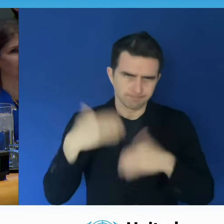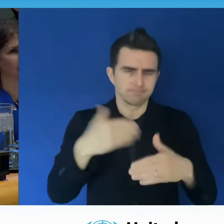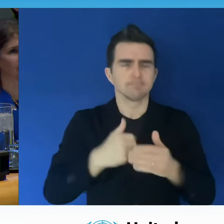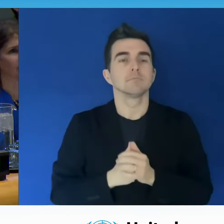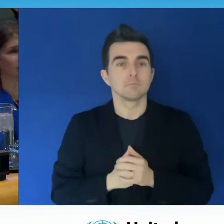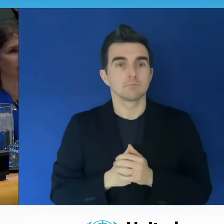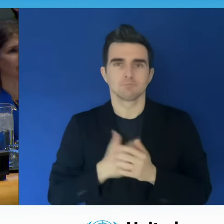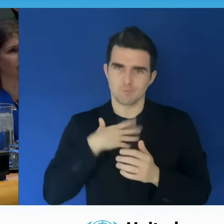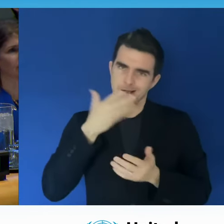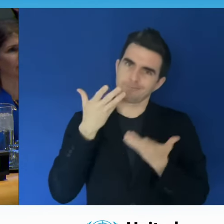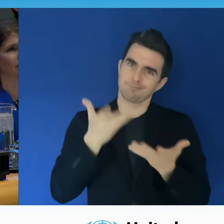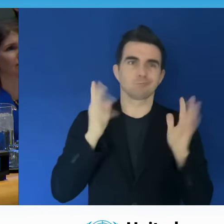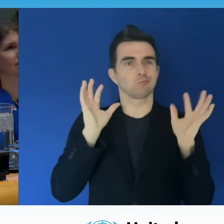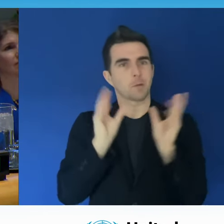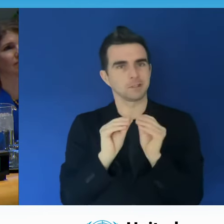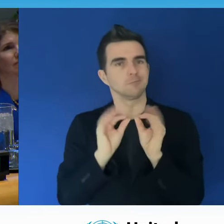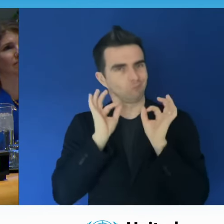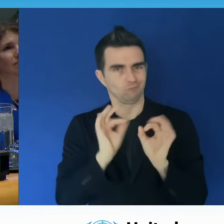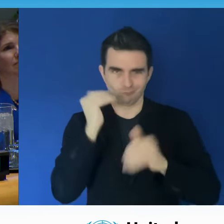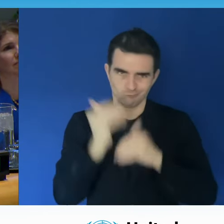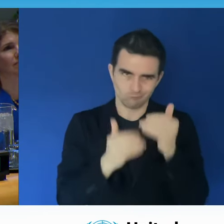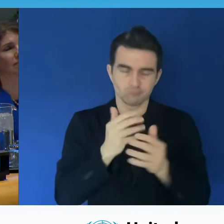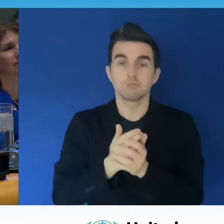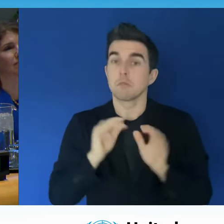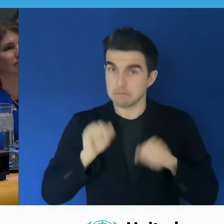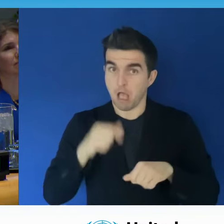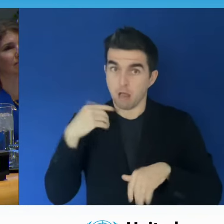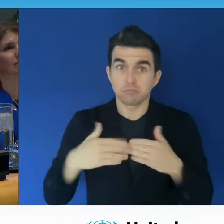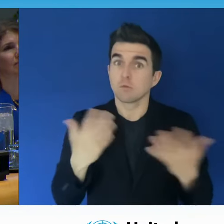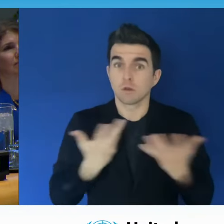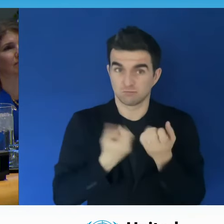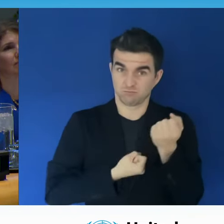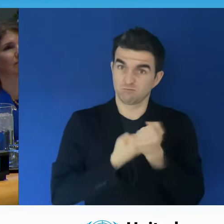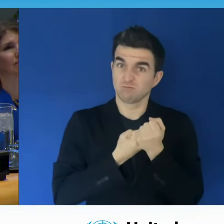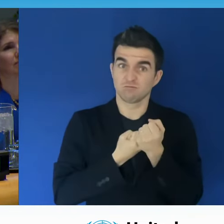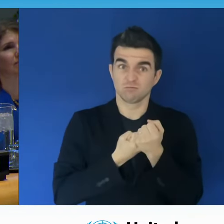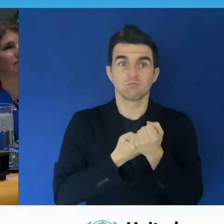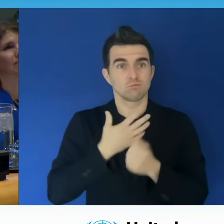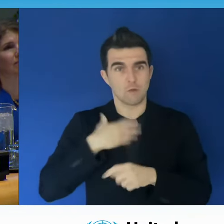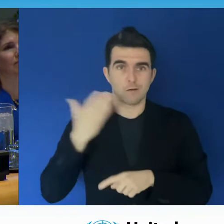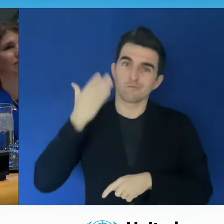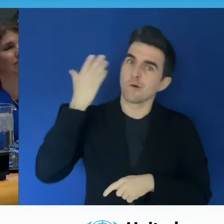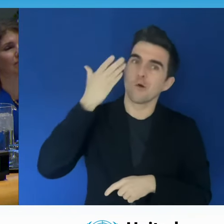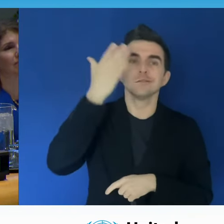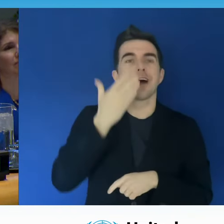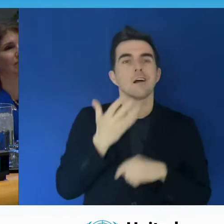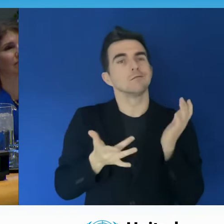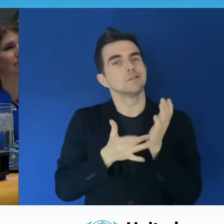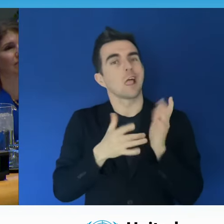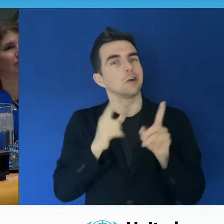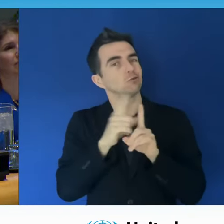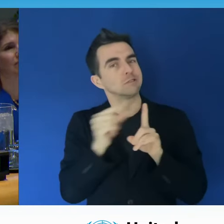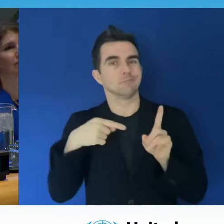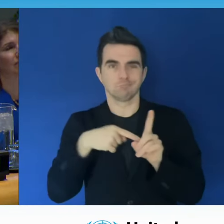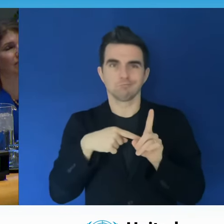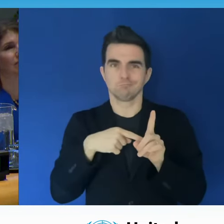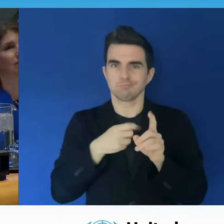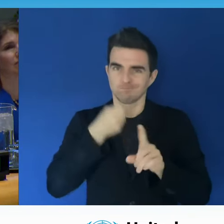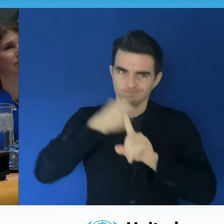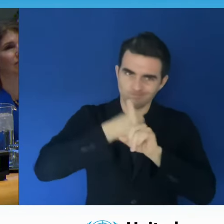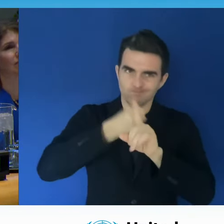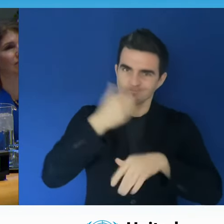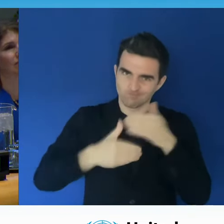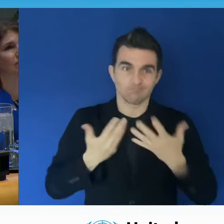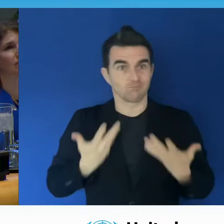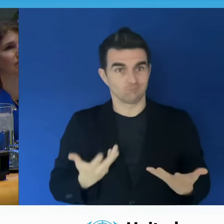demand a sustainable future for all. And sign the open letter to world leaders on reviving multilateralism, launched today